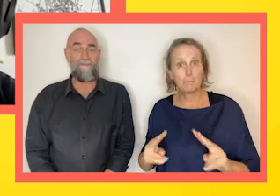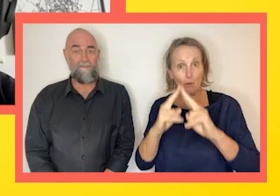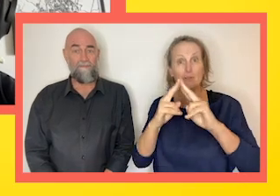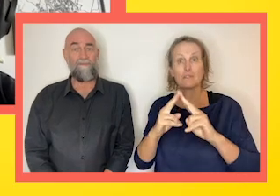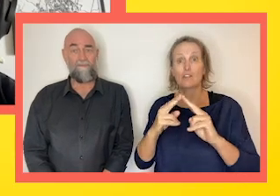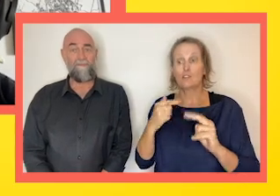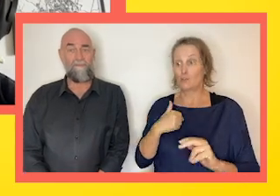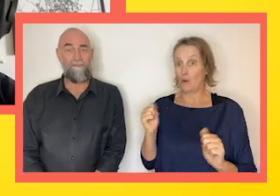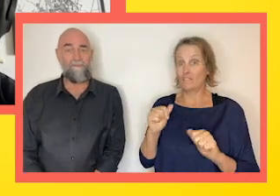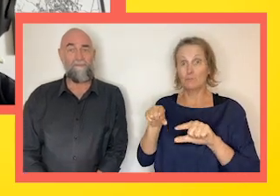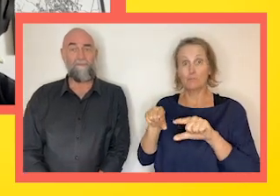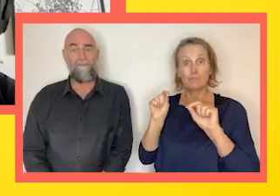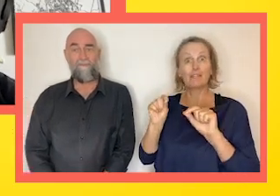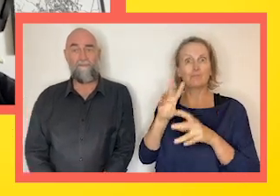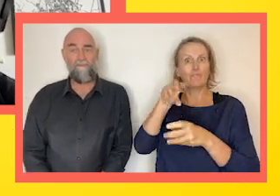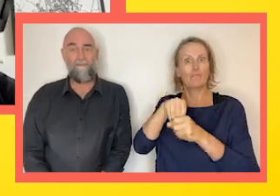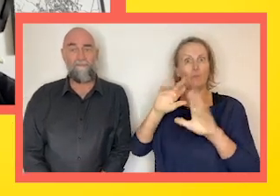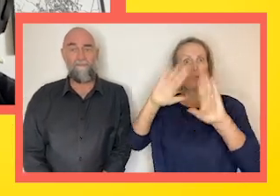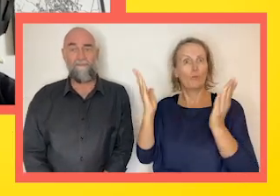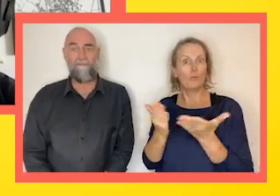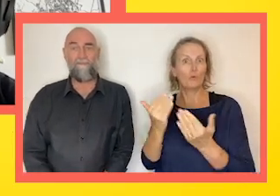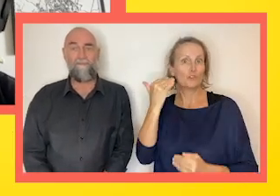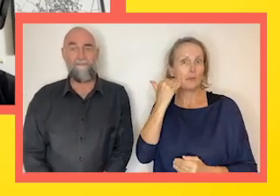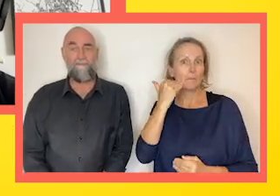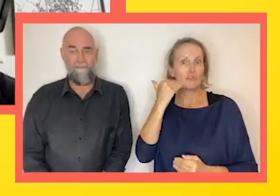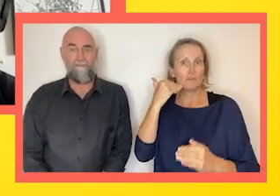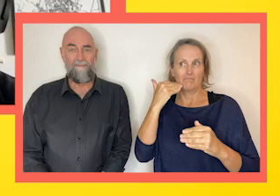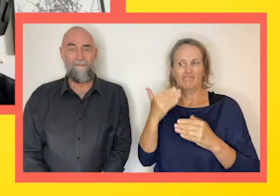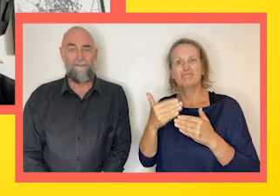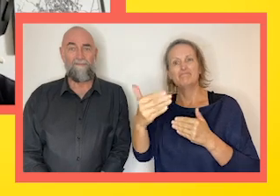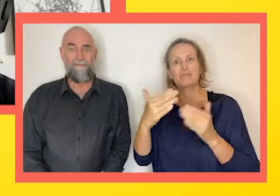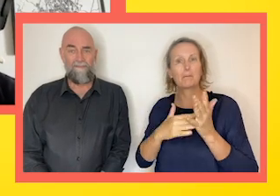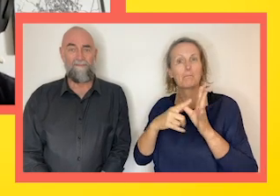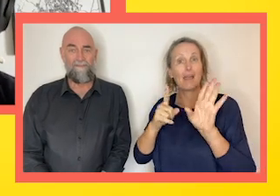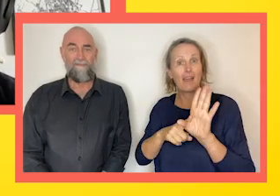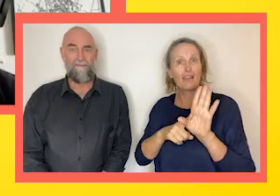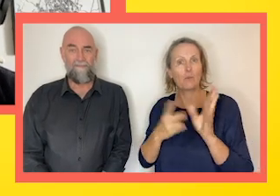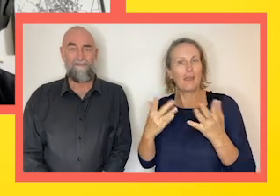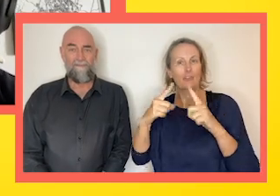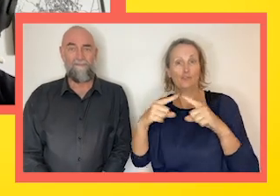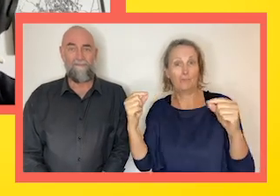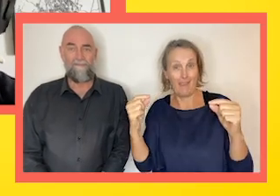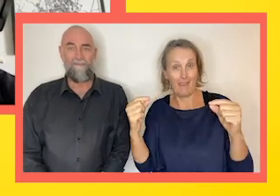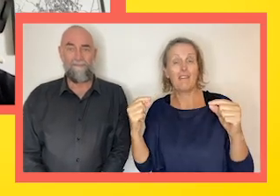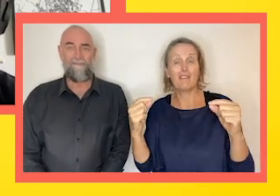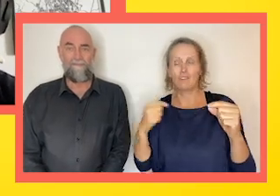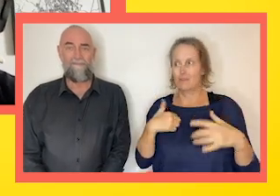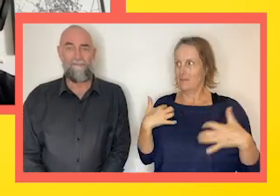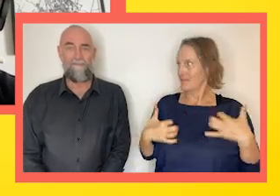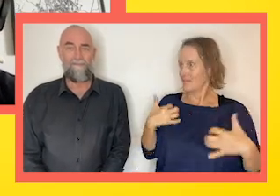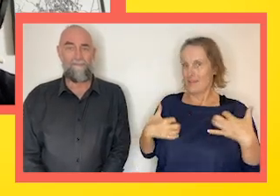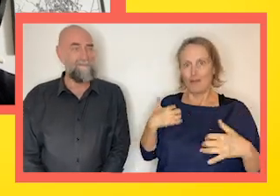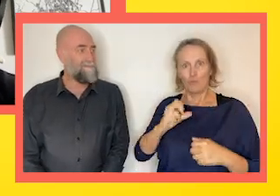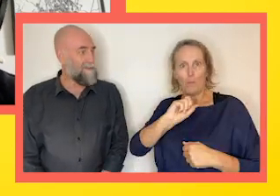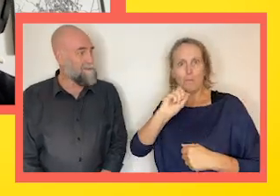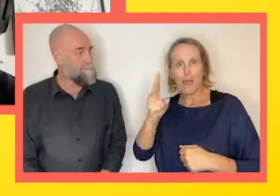for World Championships in Kobe, which are being held in May. So Kobe in Japan, for those that don't know. So pretty exciting to